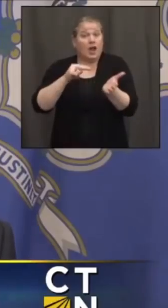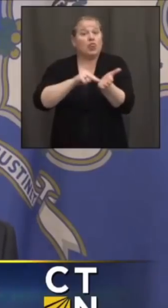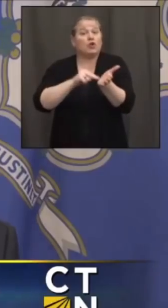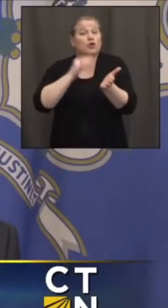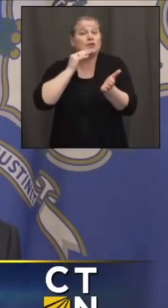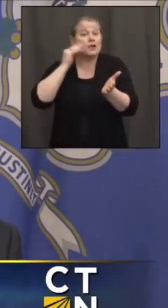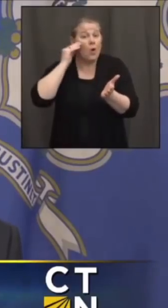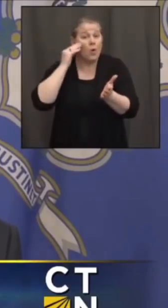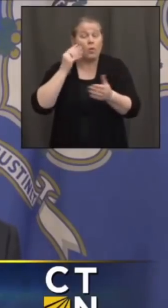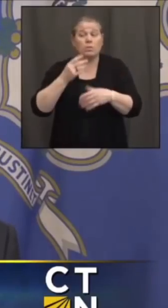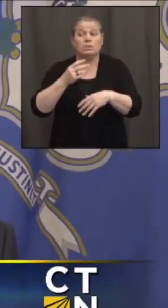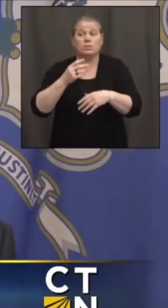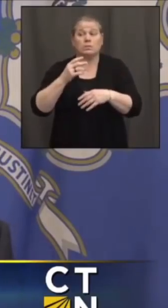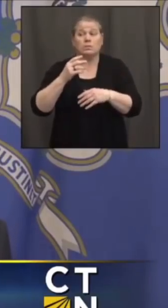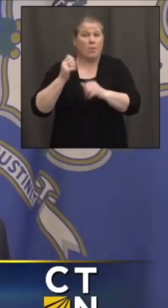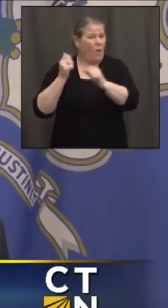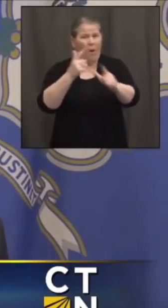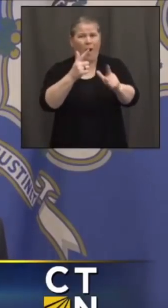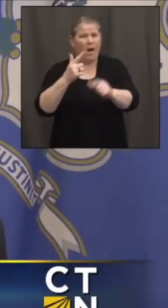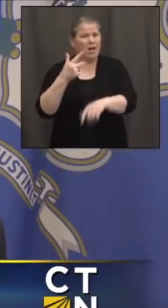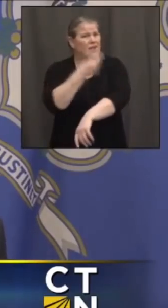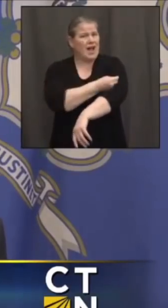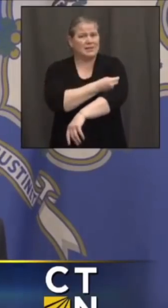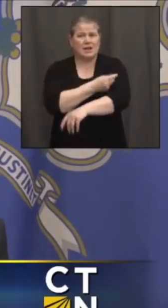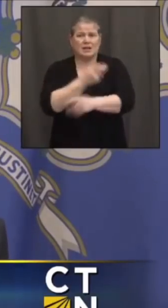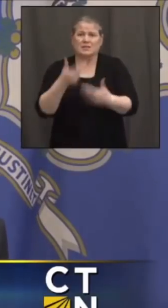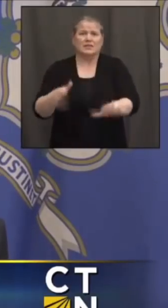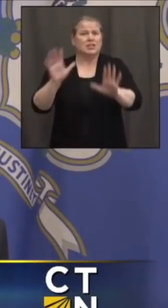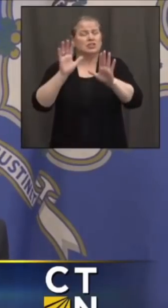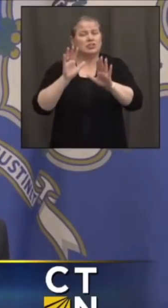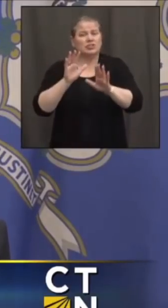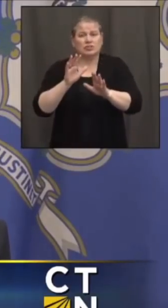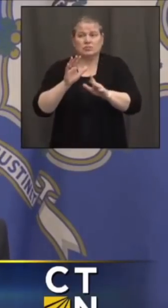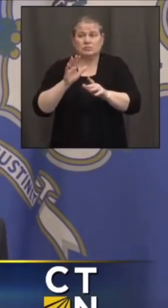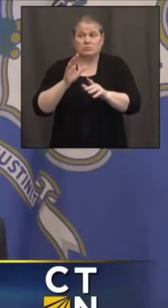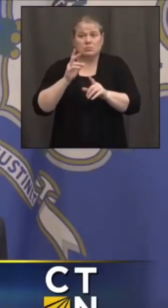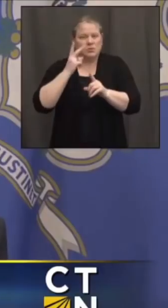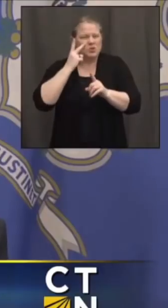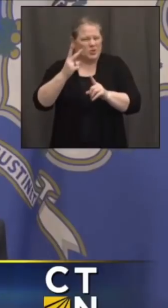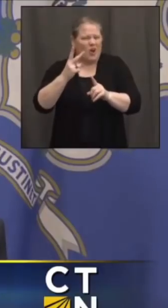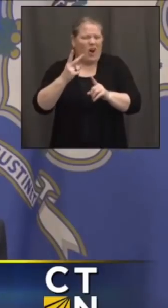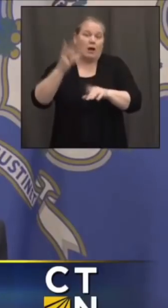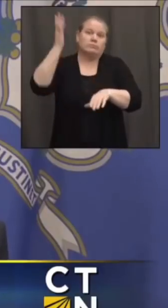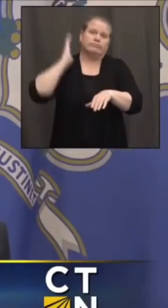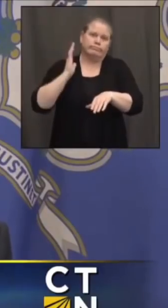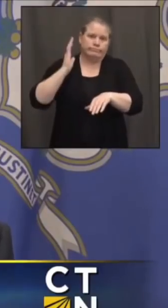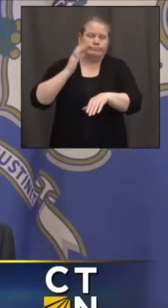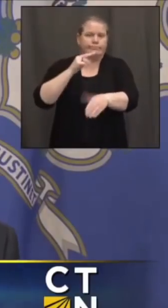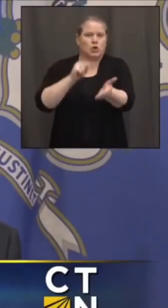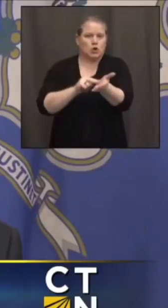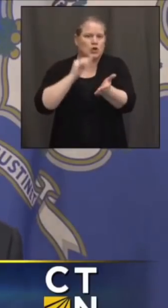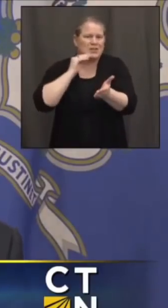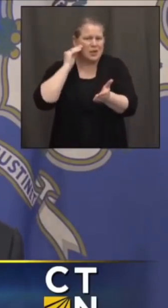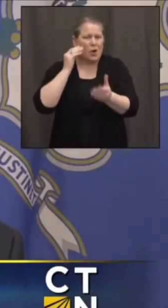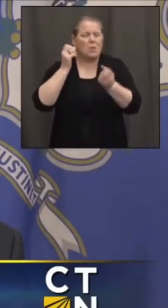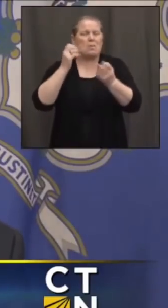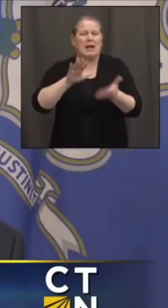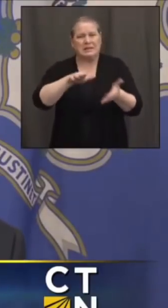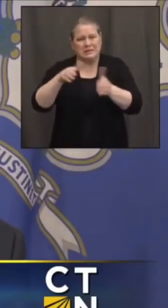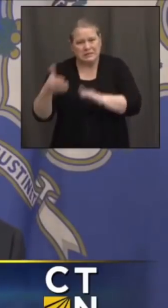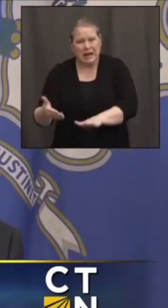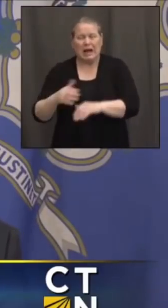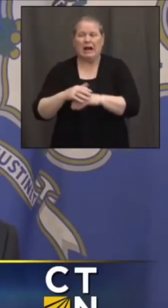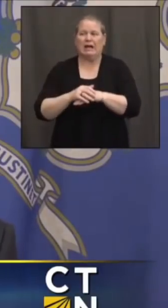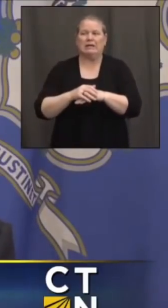saw what nursing homes meant in terms of fatalities and hospitals and complications. That you saw in our chart last week,